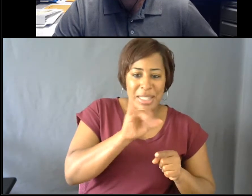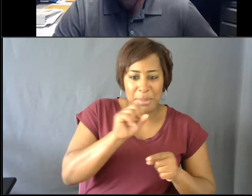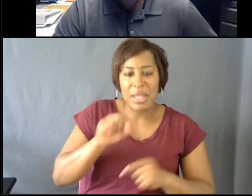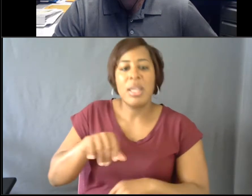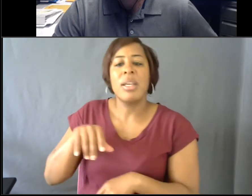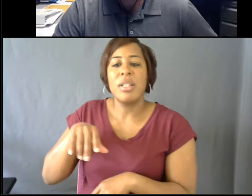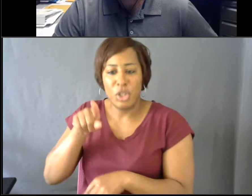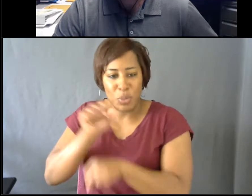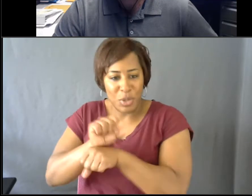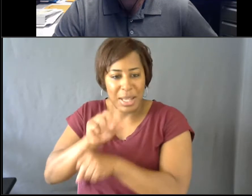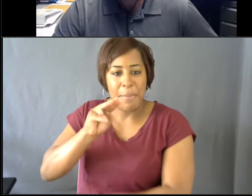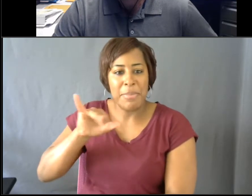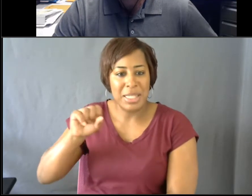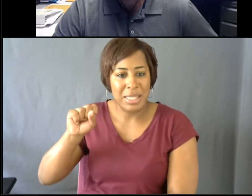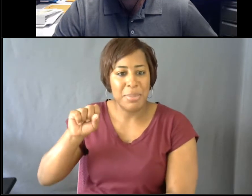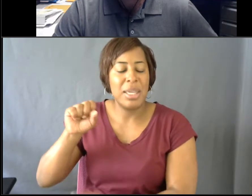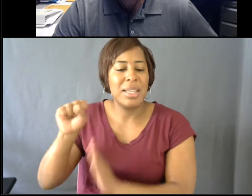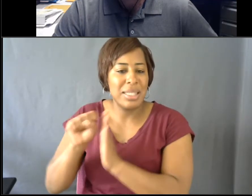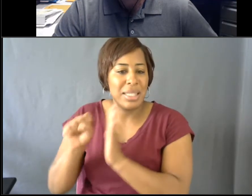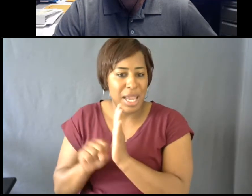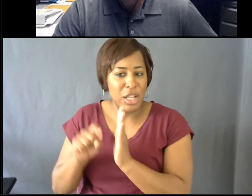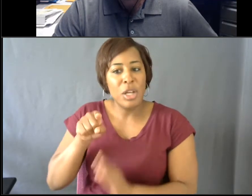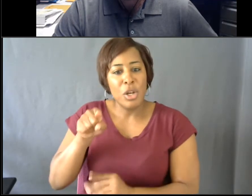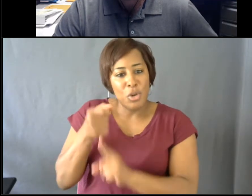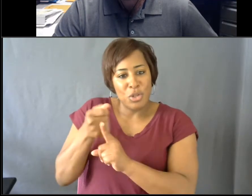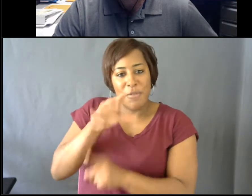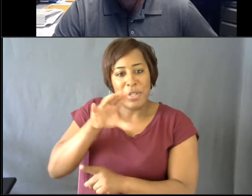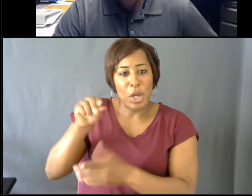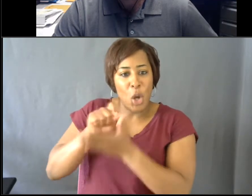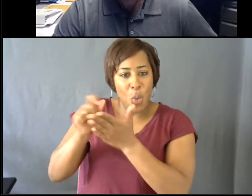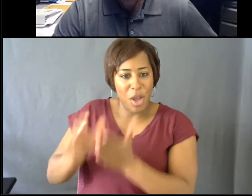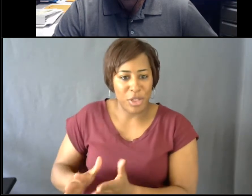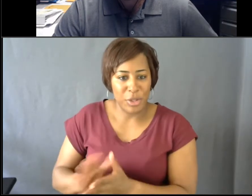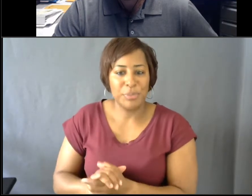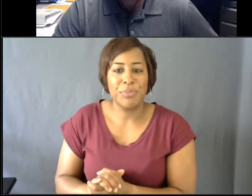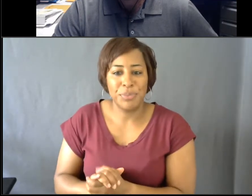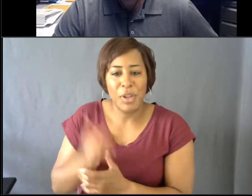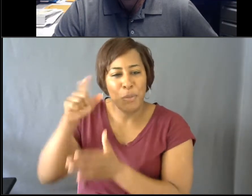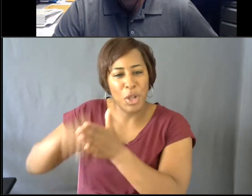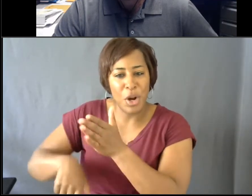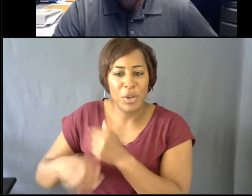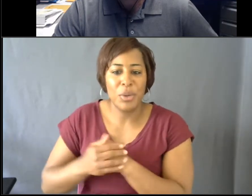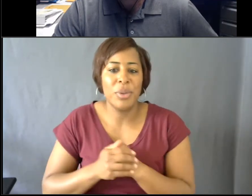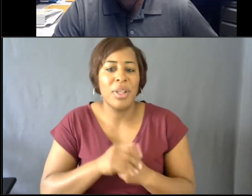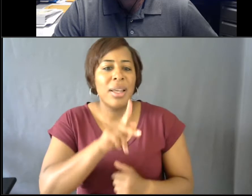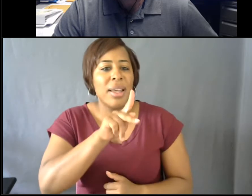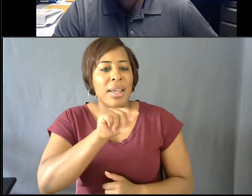the other co-authors on this paper. Thanks for the introduction.